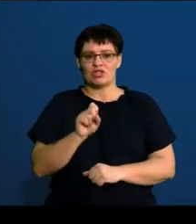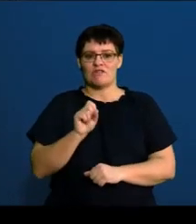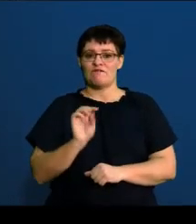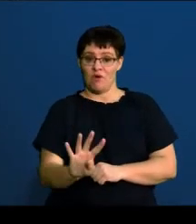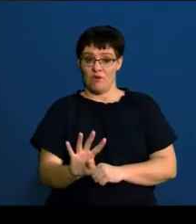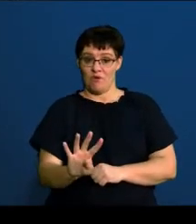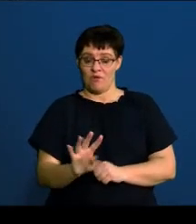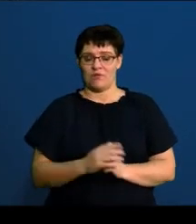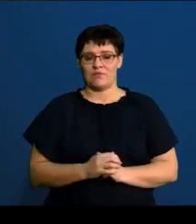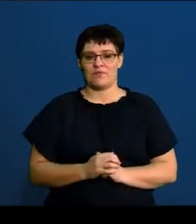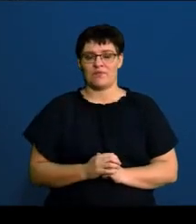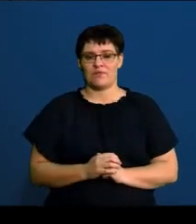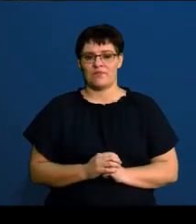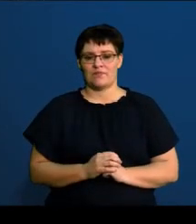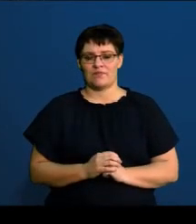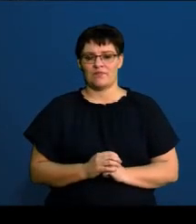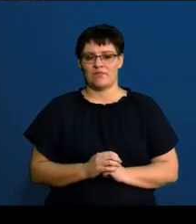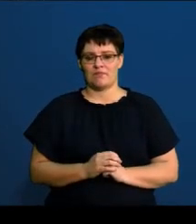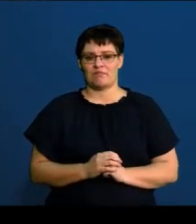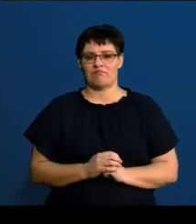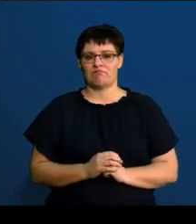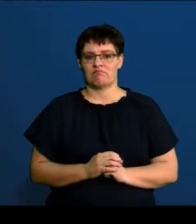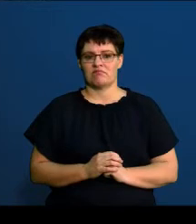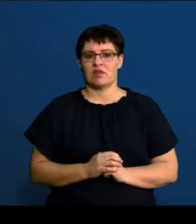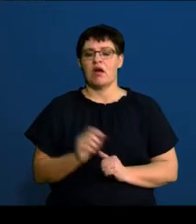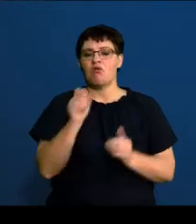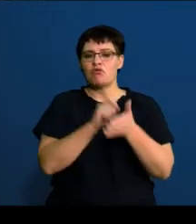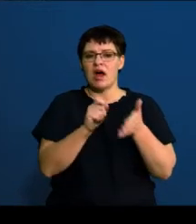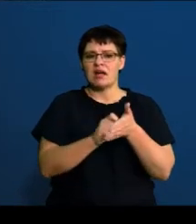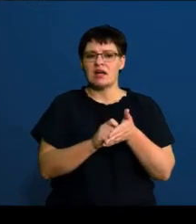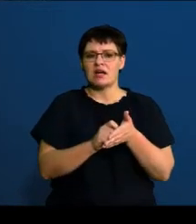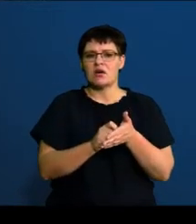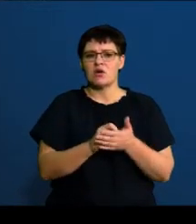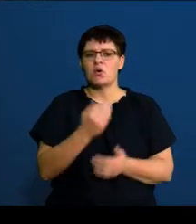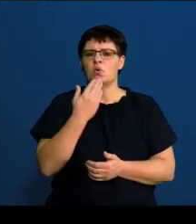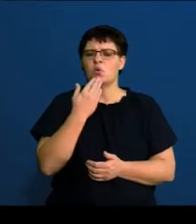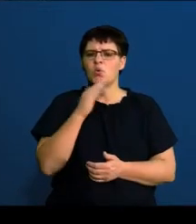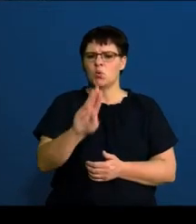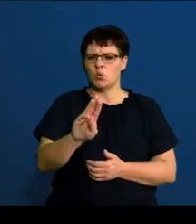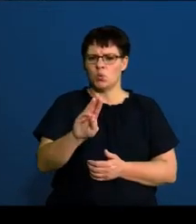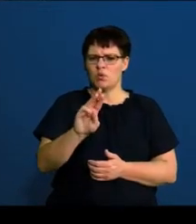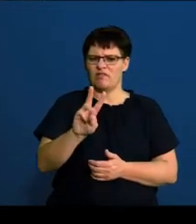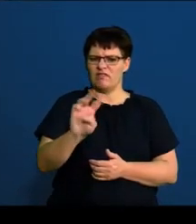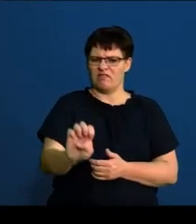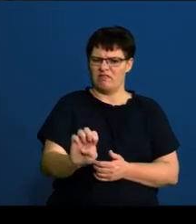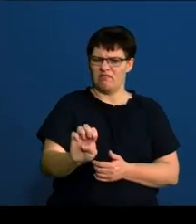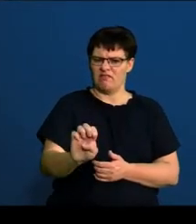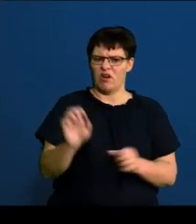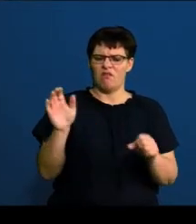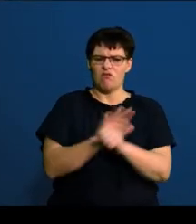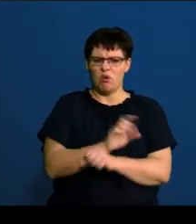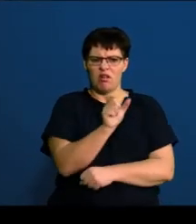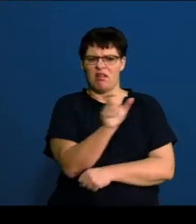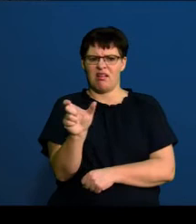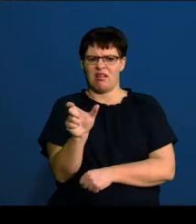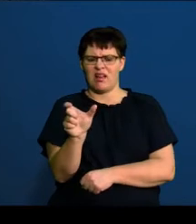question 4. Okay, so write the word hoof in full. This is